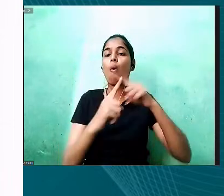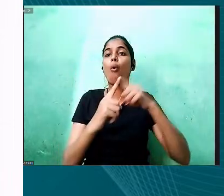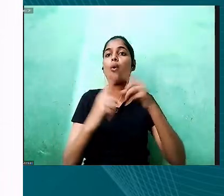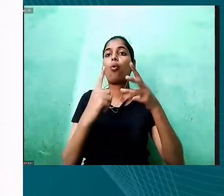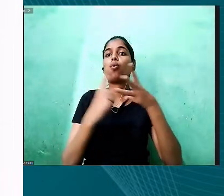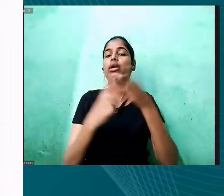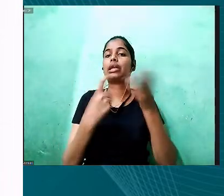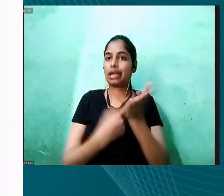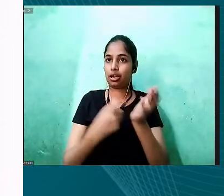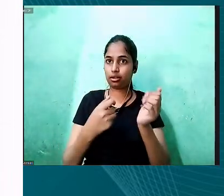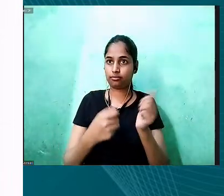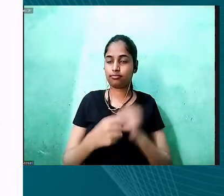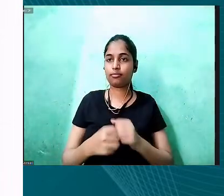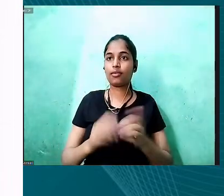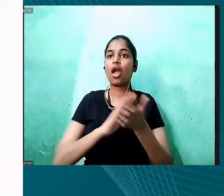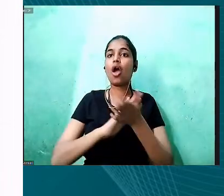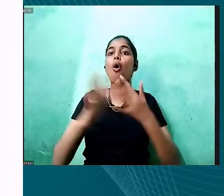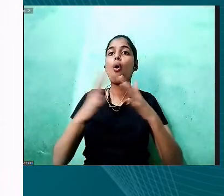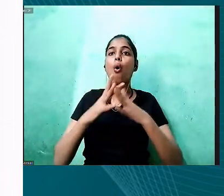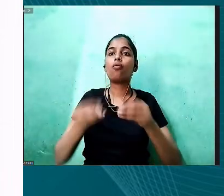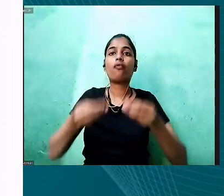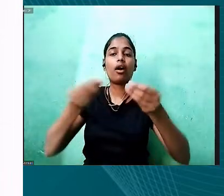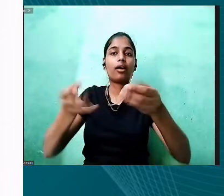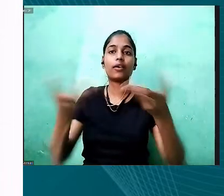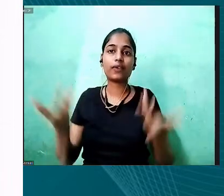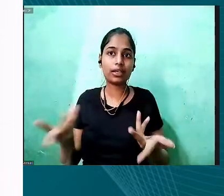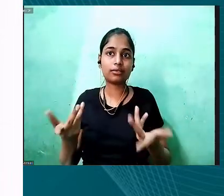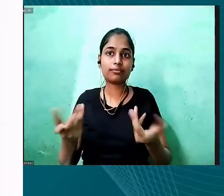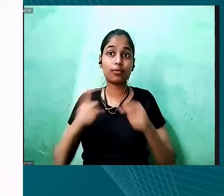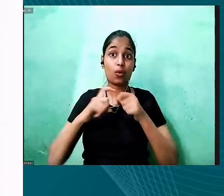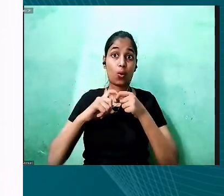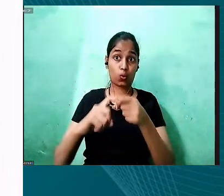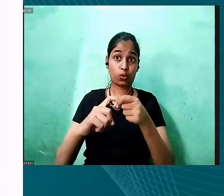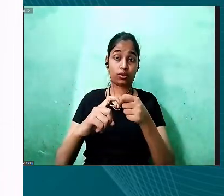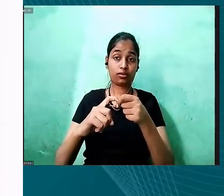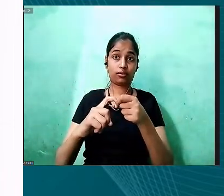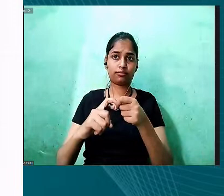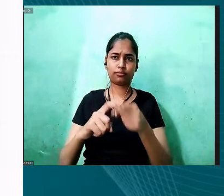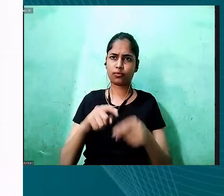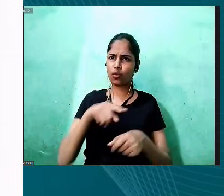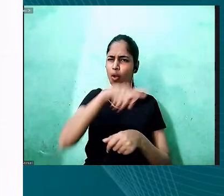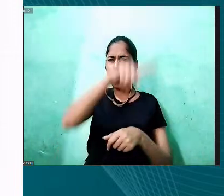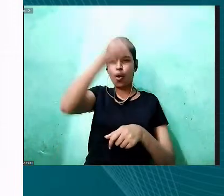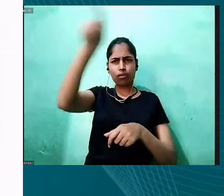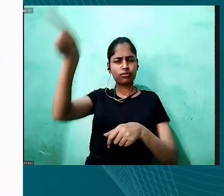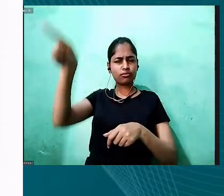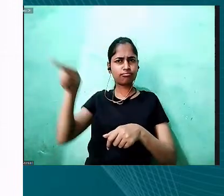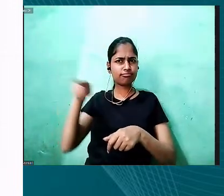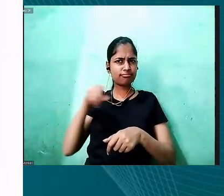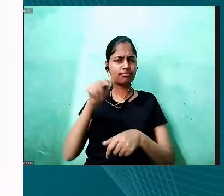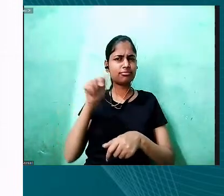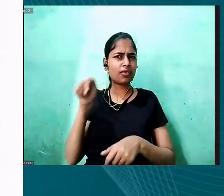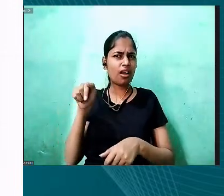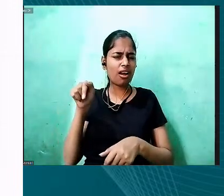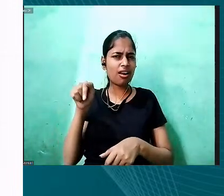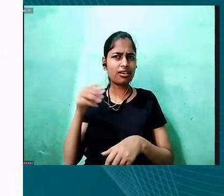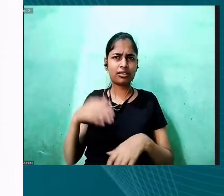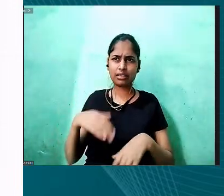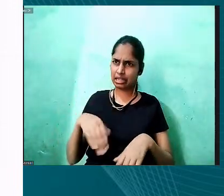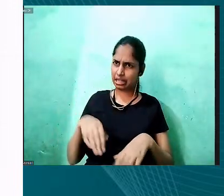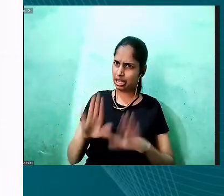needs. The question is, have you or anyone around you ever have a pet?